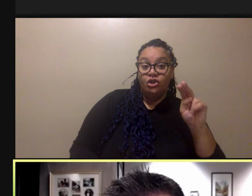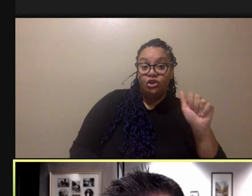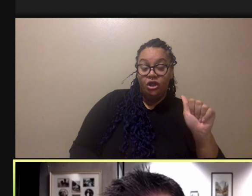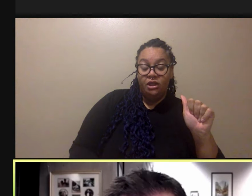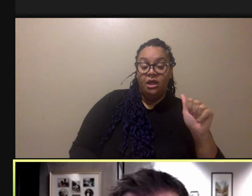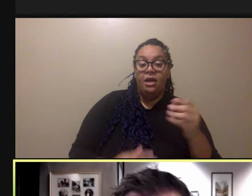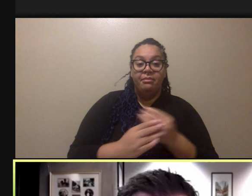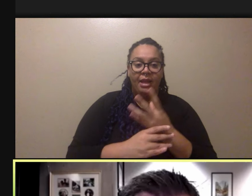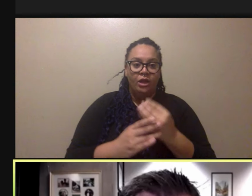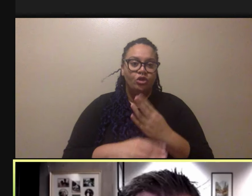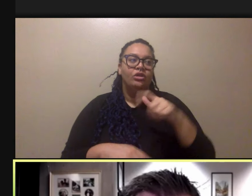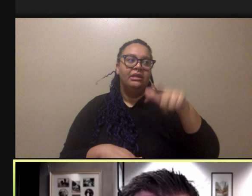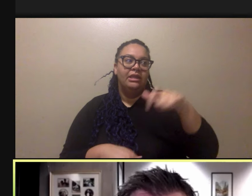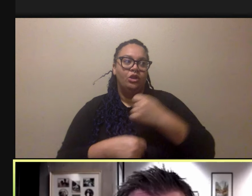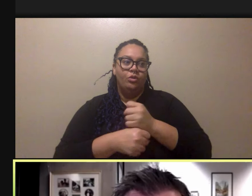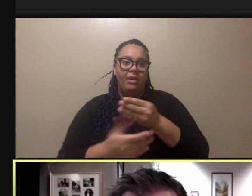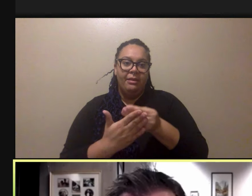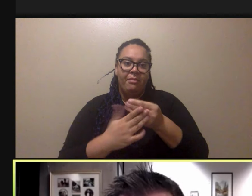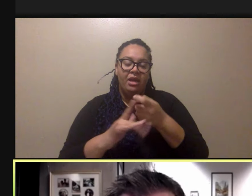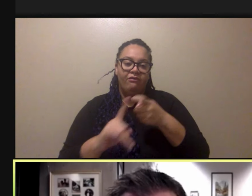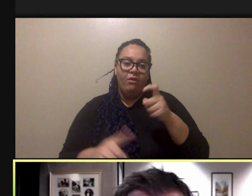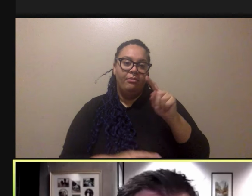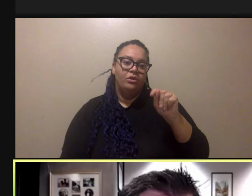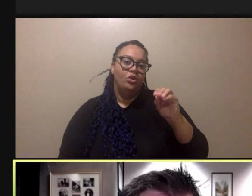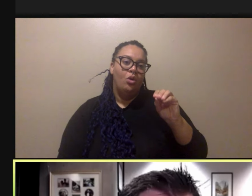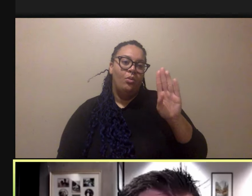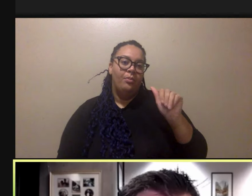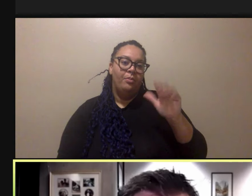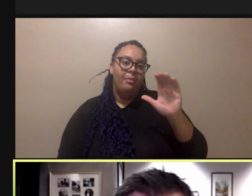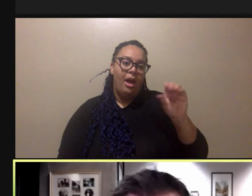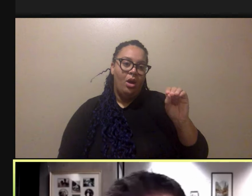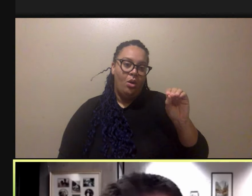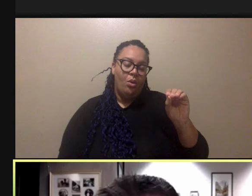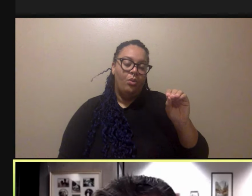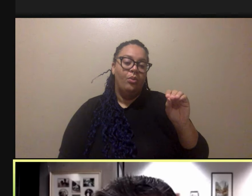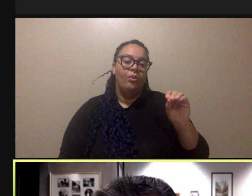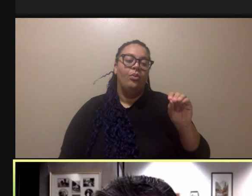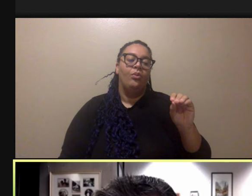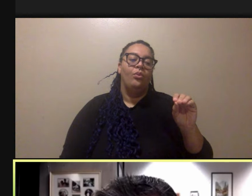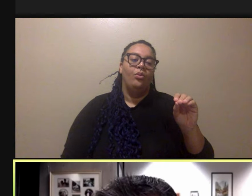tobacco needed labor, his choice was servants or slaves.